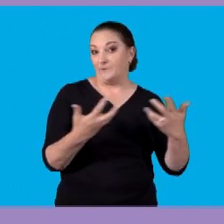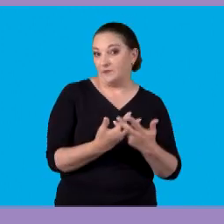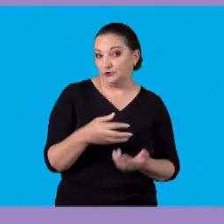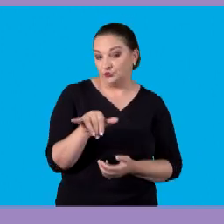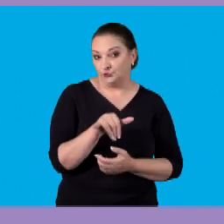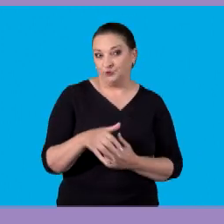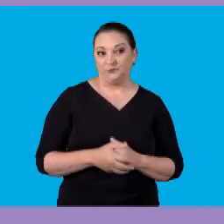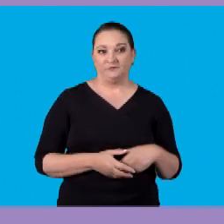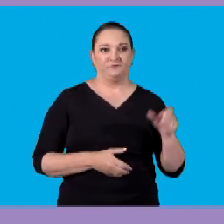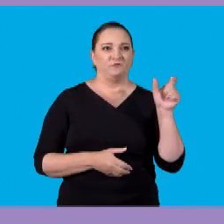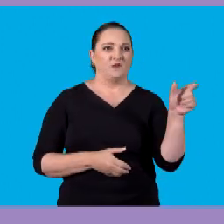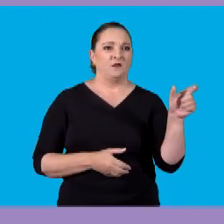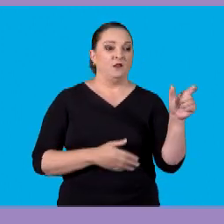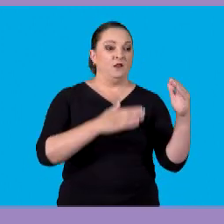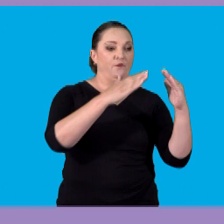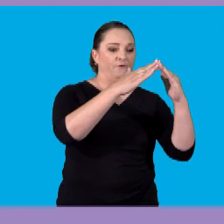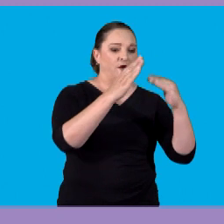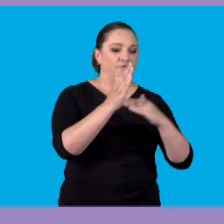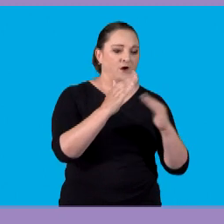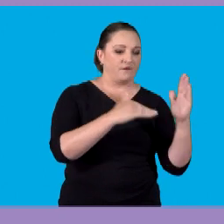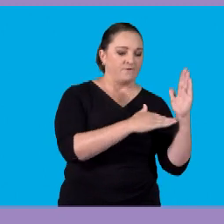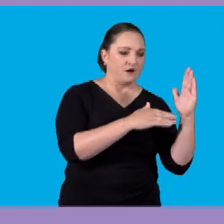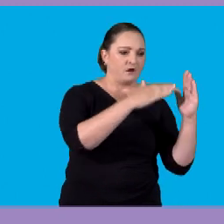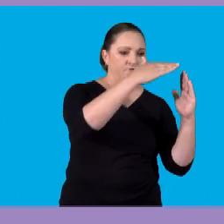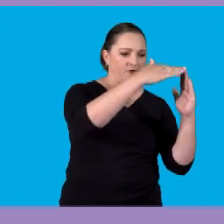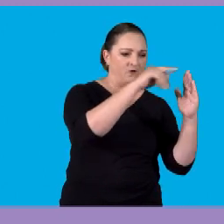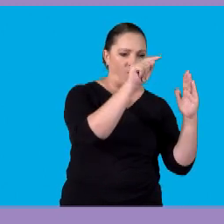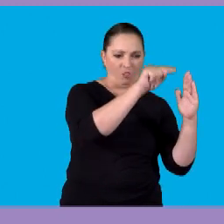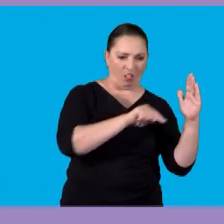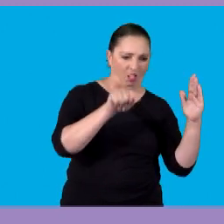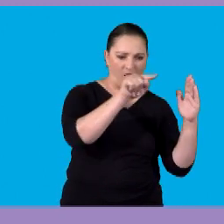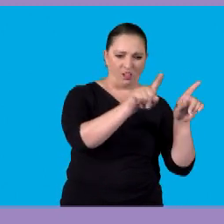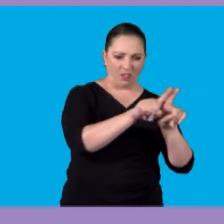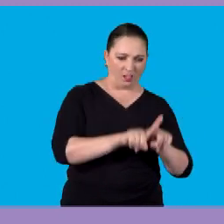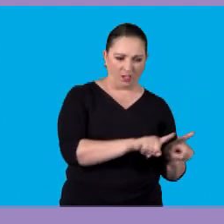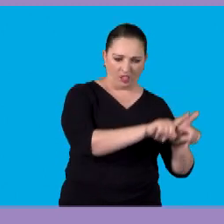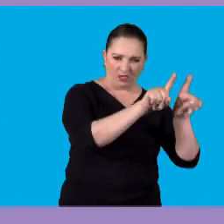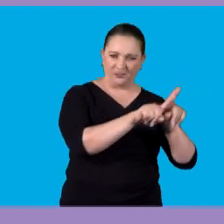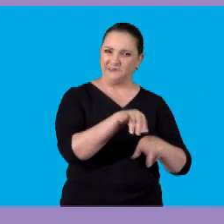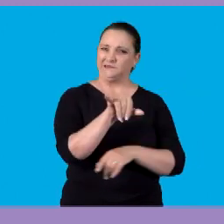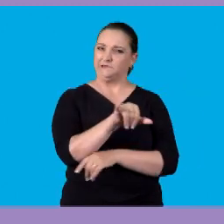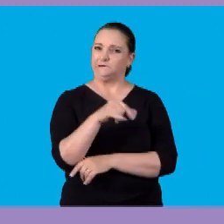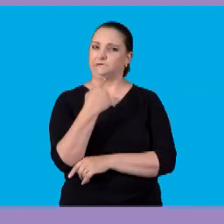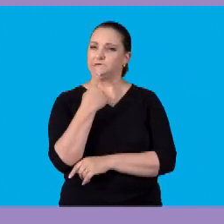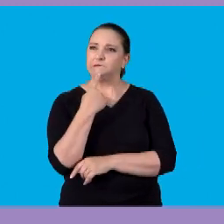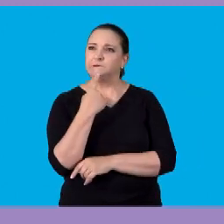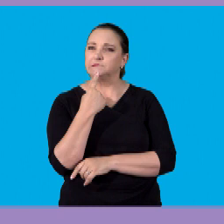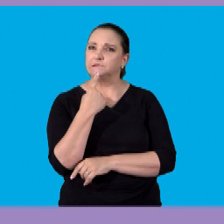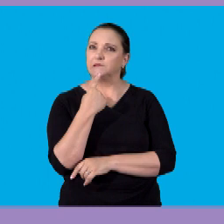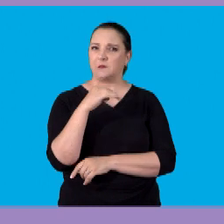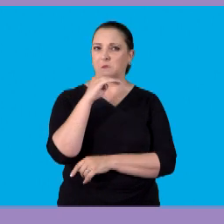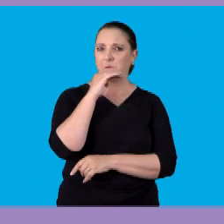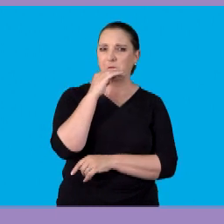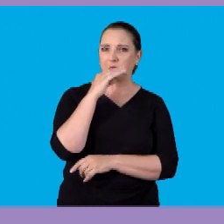our quadrilaterals. Now we have there all four angles are equal. Now which quadrilateral